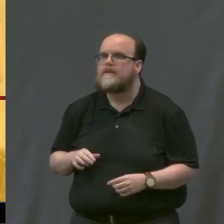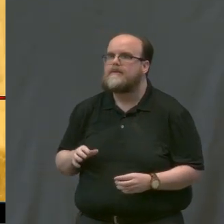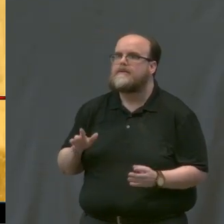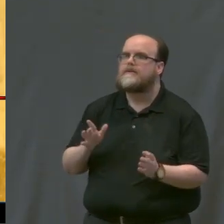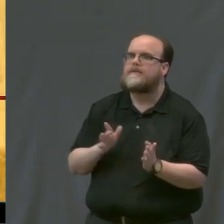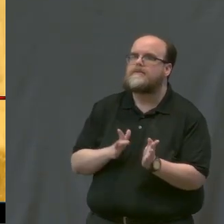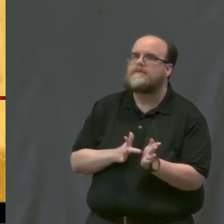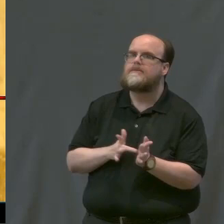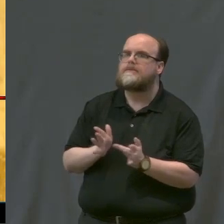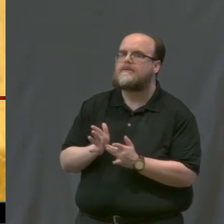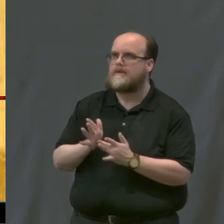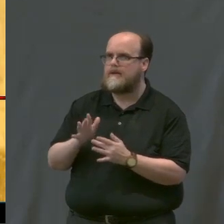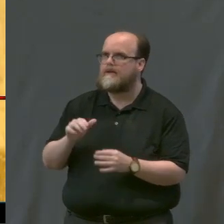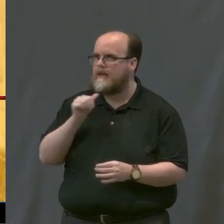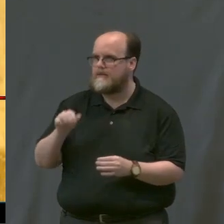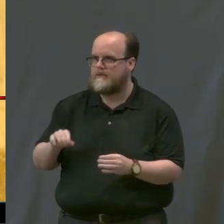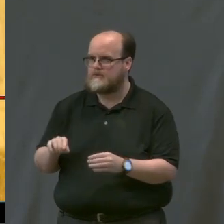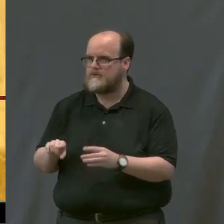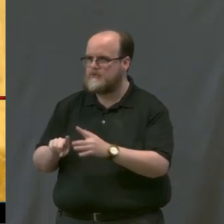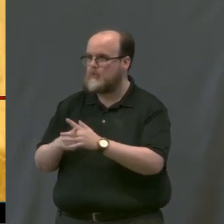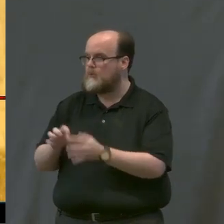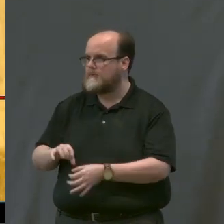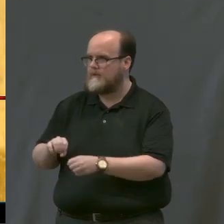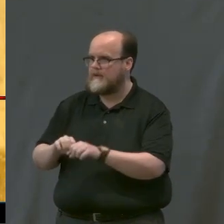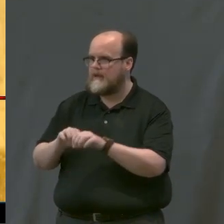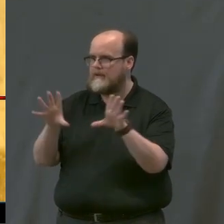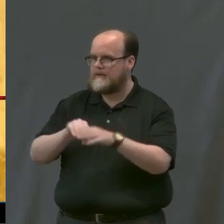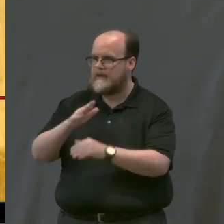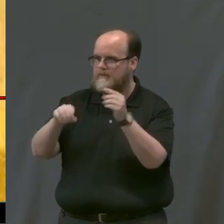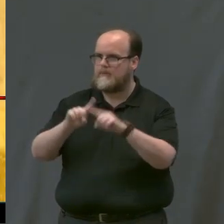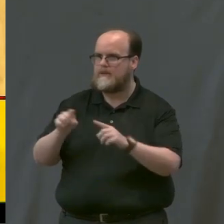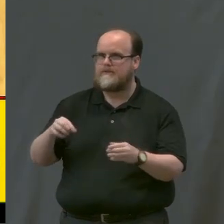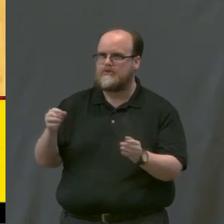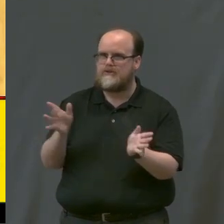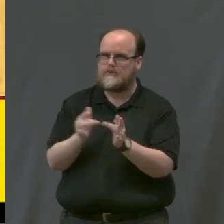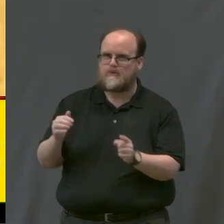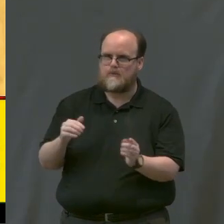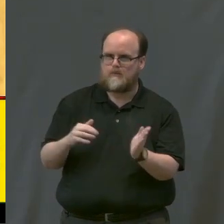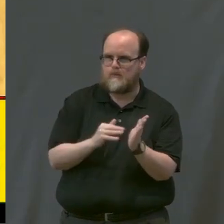Jesus is not the light of heaven. He reflects that light.